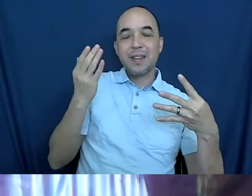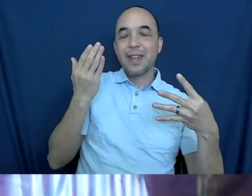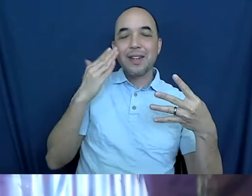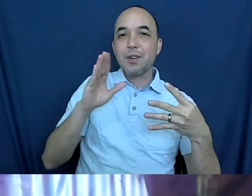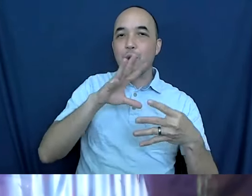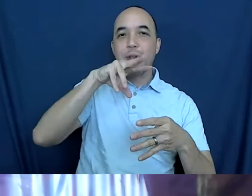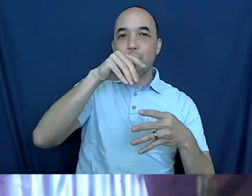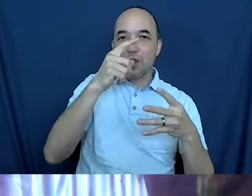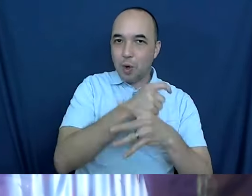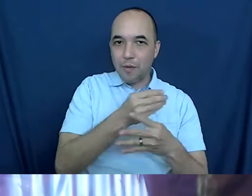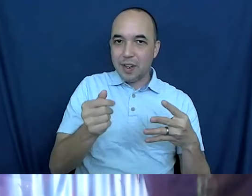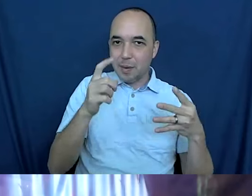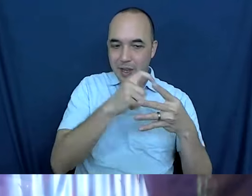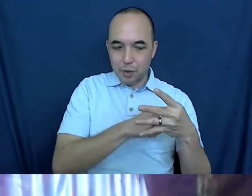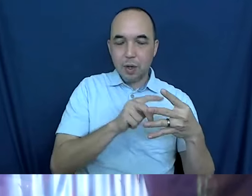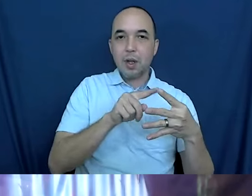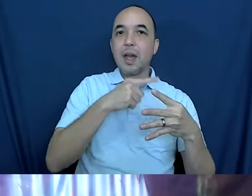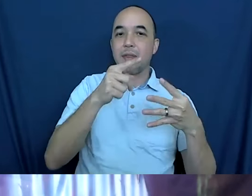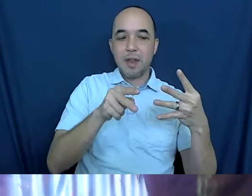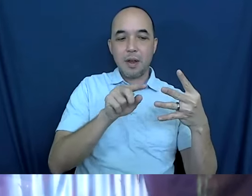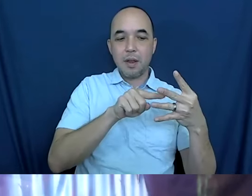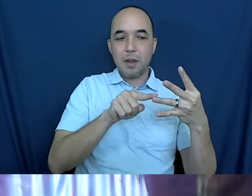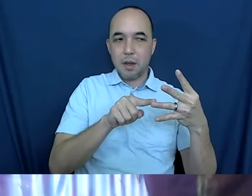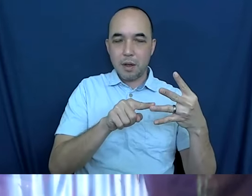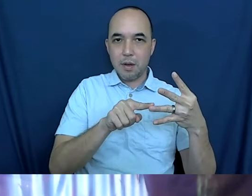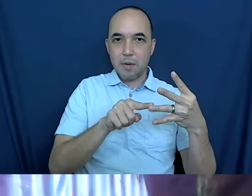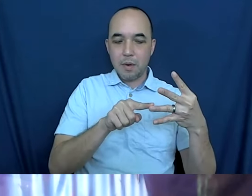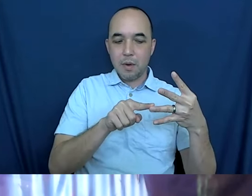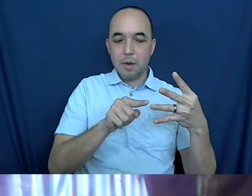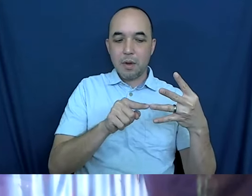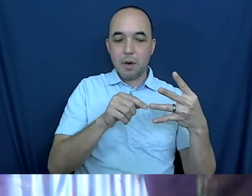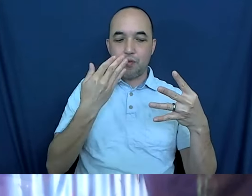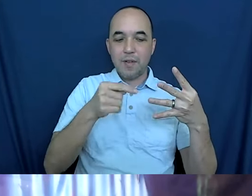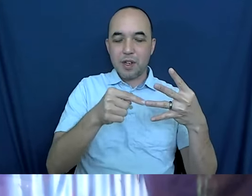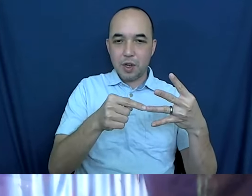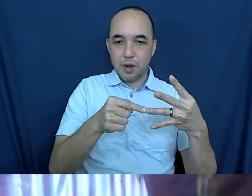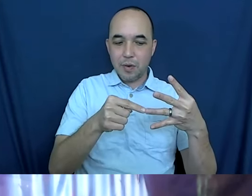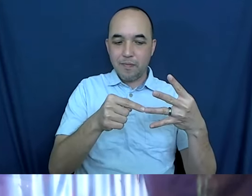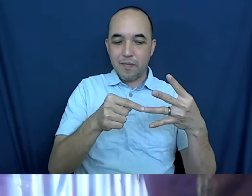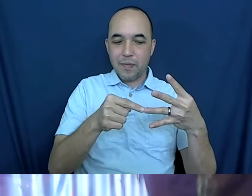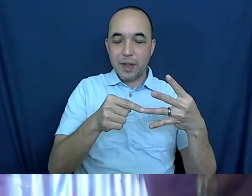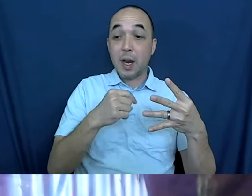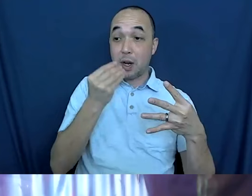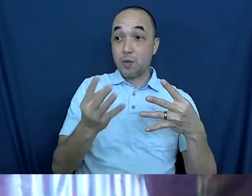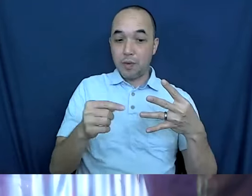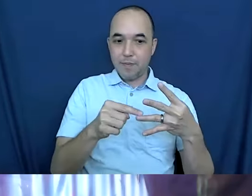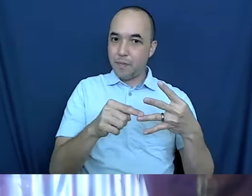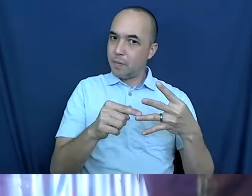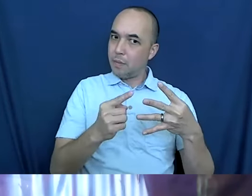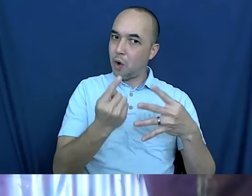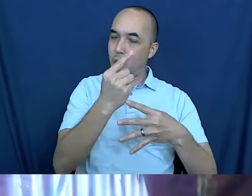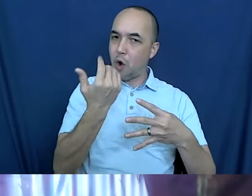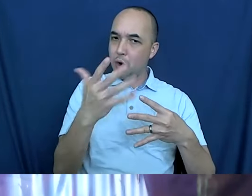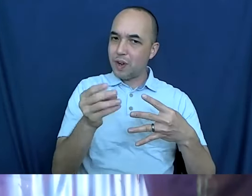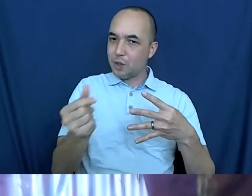the excitement in their eyes of like, everything is a puzzle piece now. It's like, oh my God, I'm just gonna sit and watch. Well, Charlie, I did that to all of